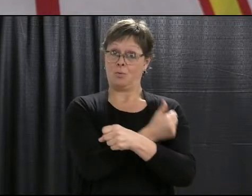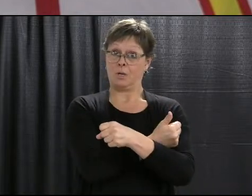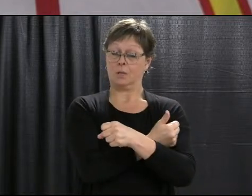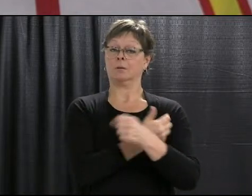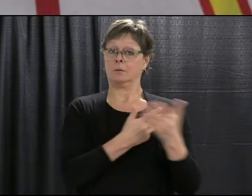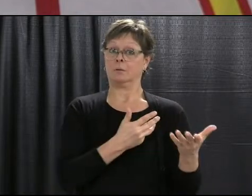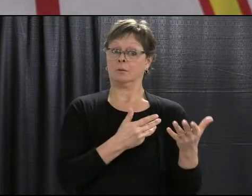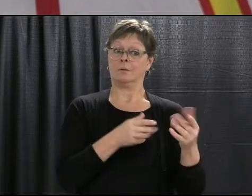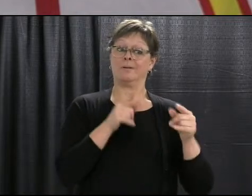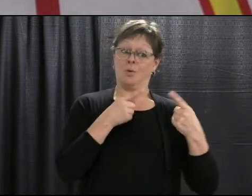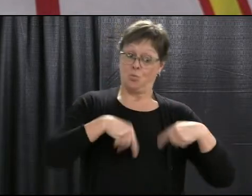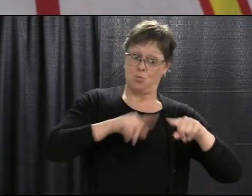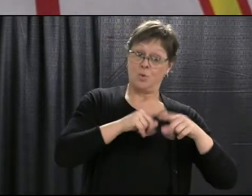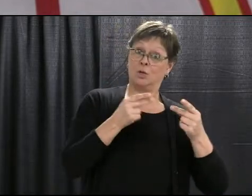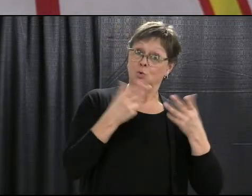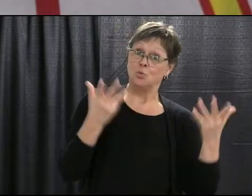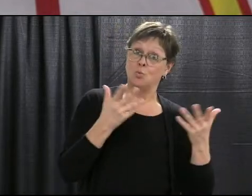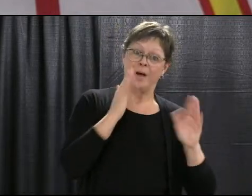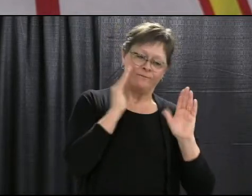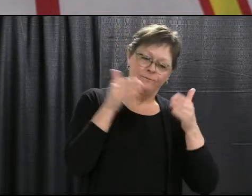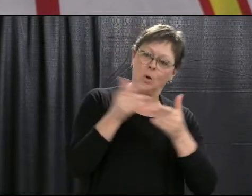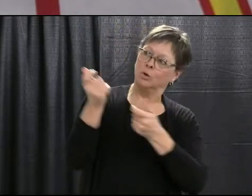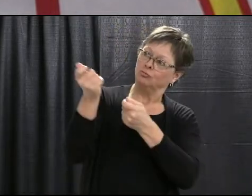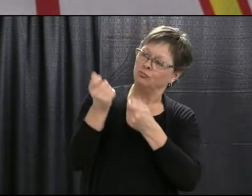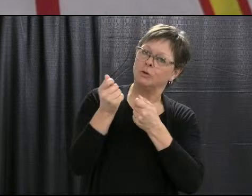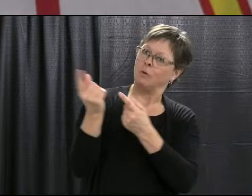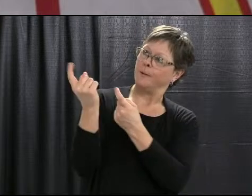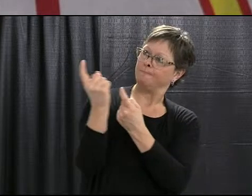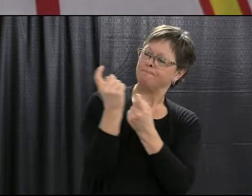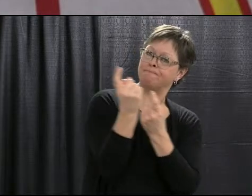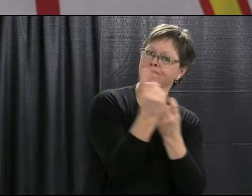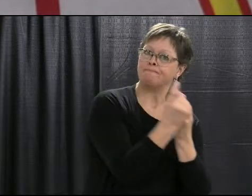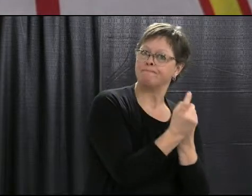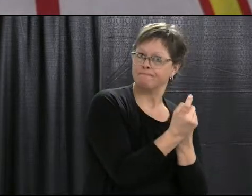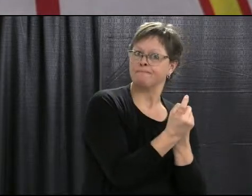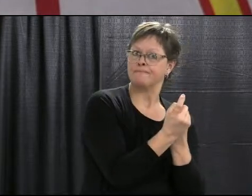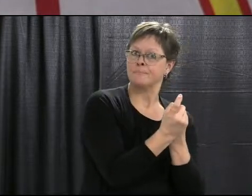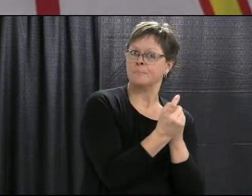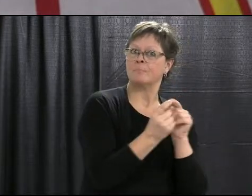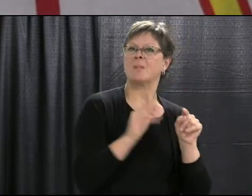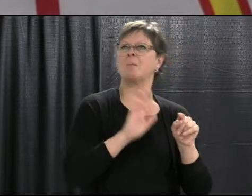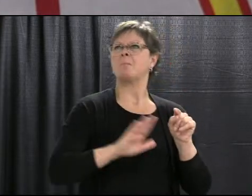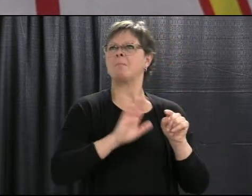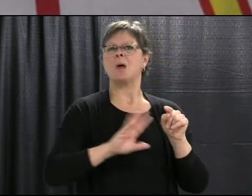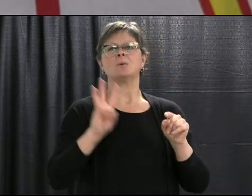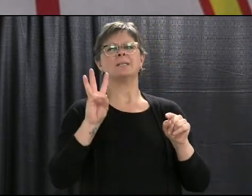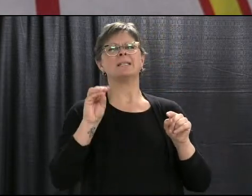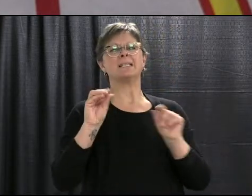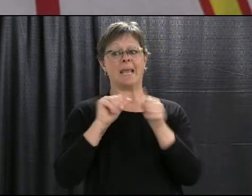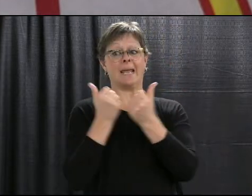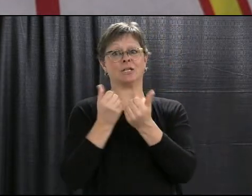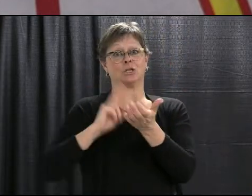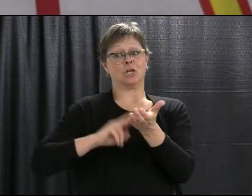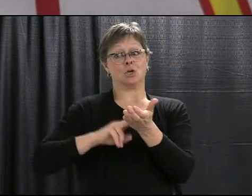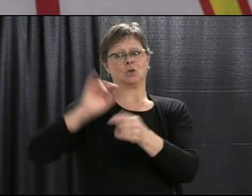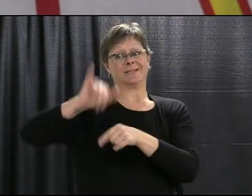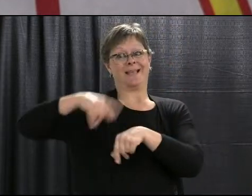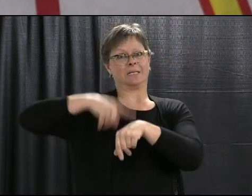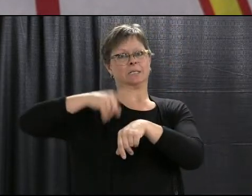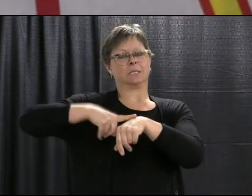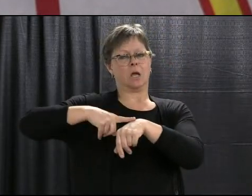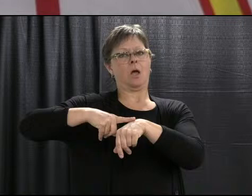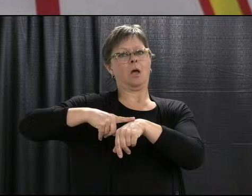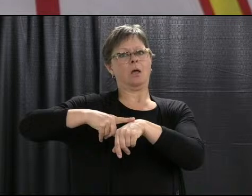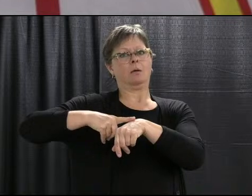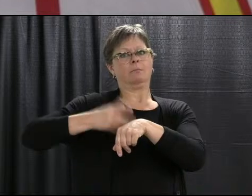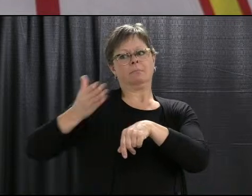recruitment, has reduced from its peak. We had about 60 agency nurses in the greater metro